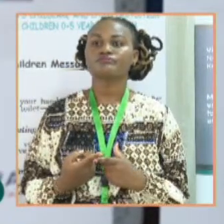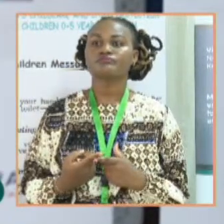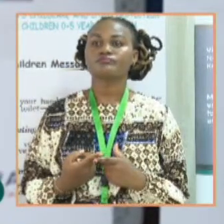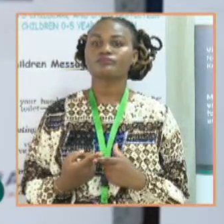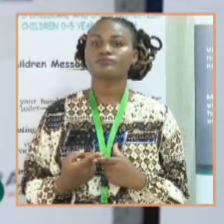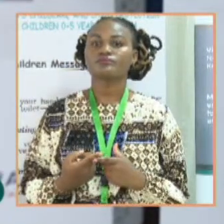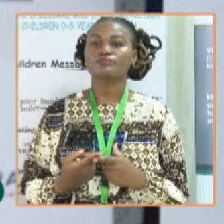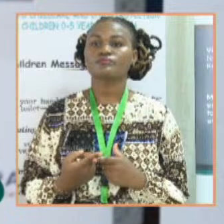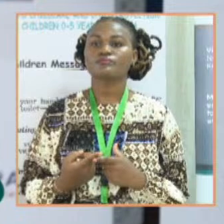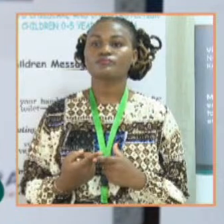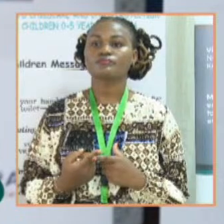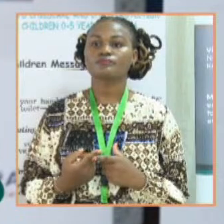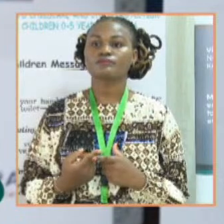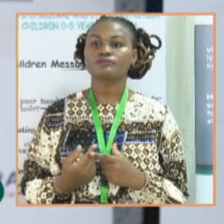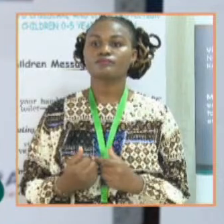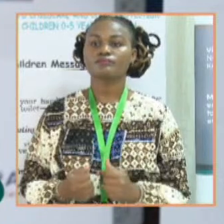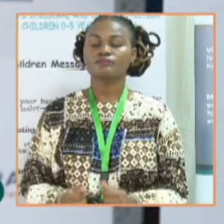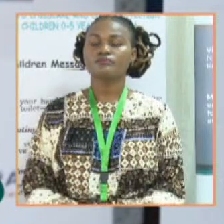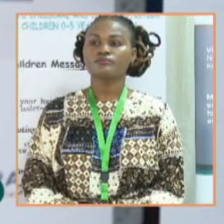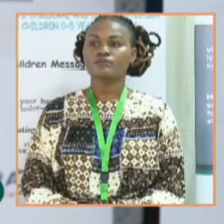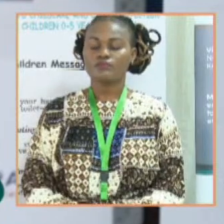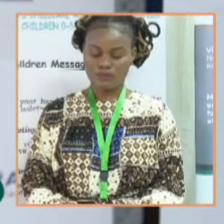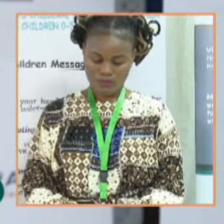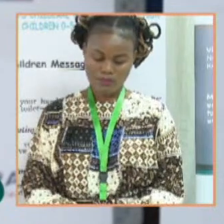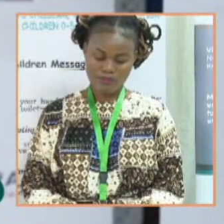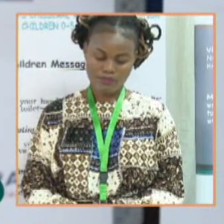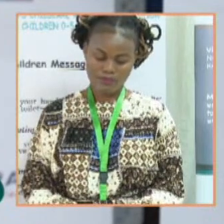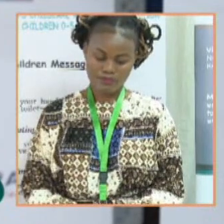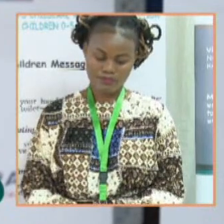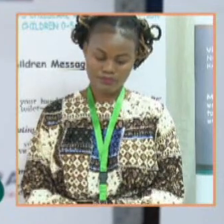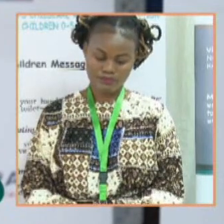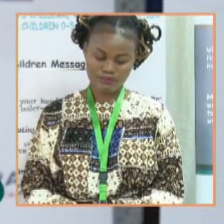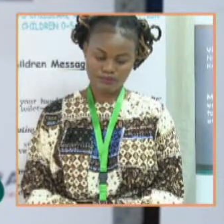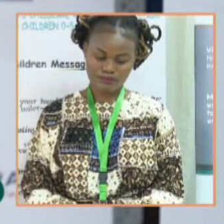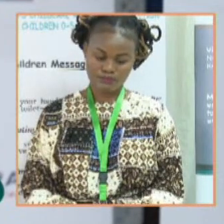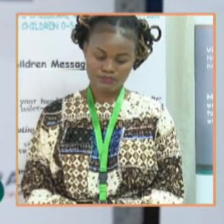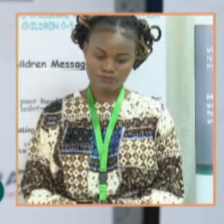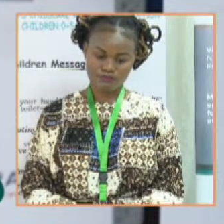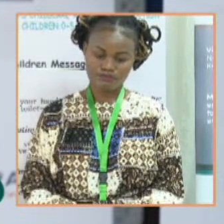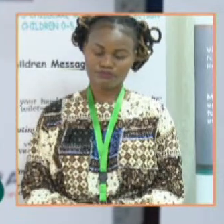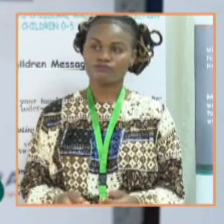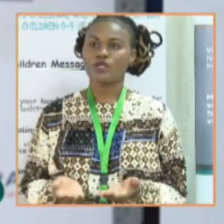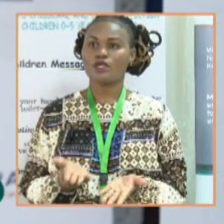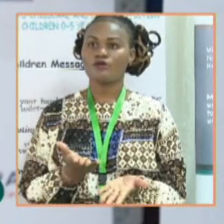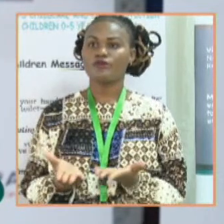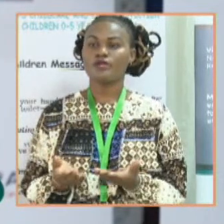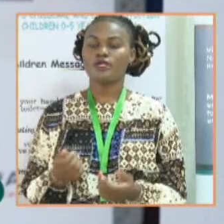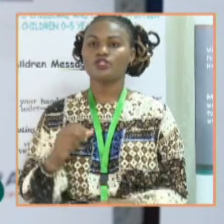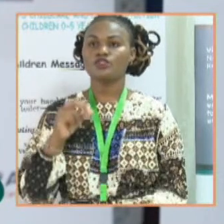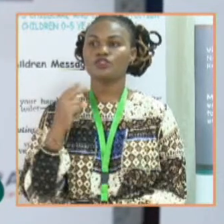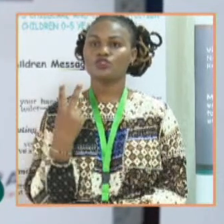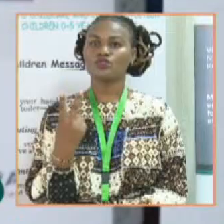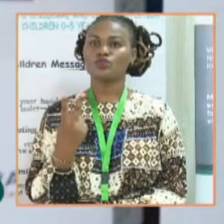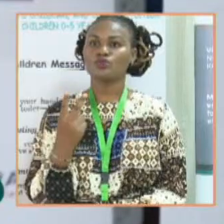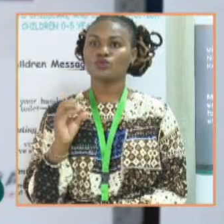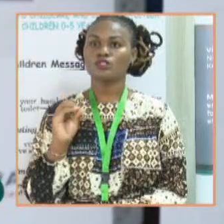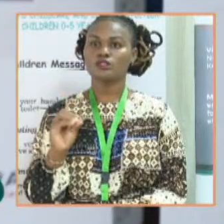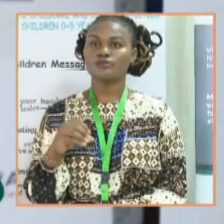47 counties on the primary health care budget allocation. So it was an average between 11%